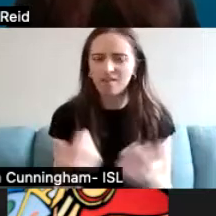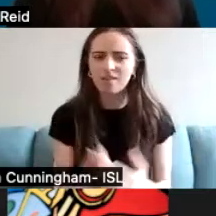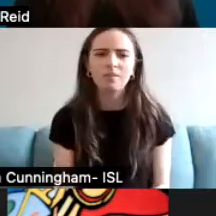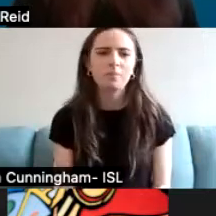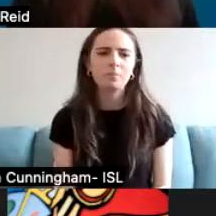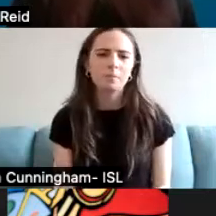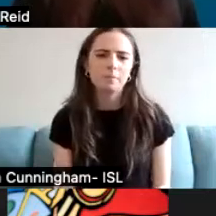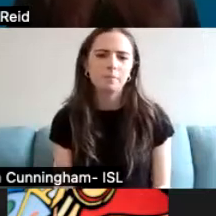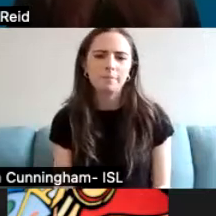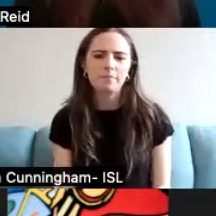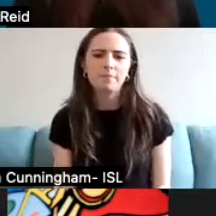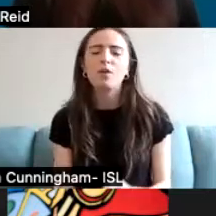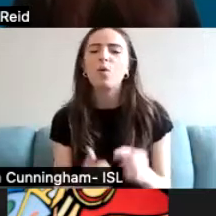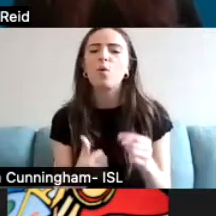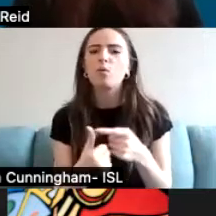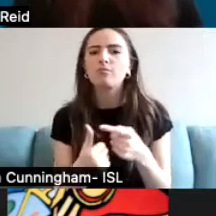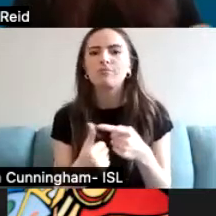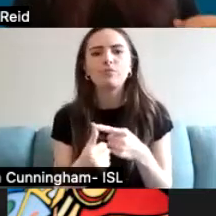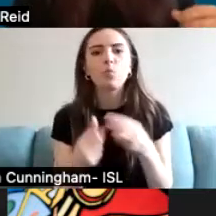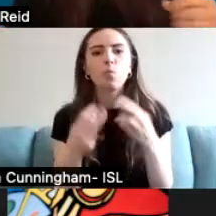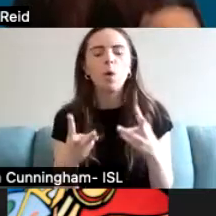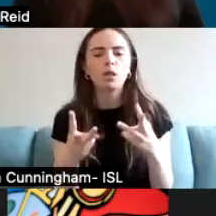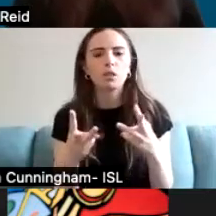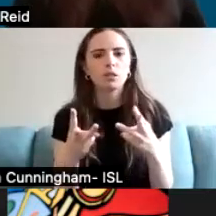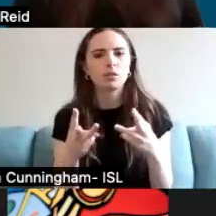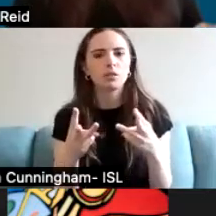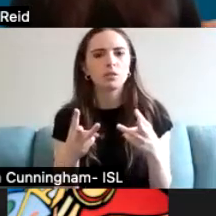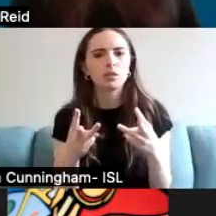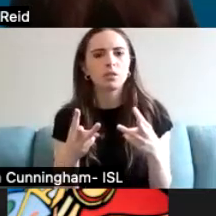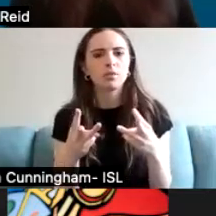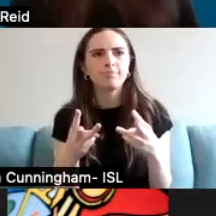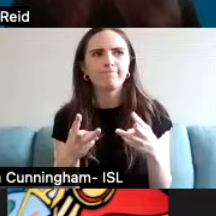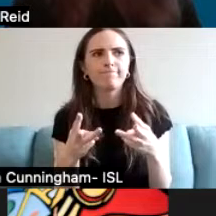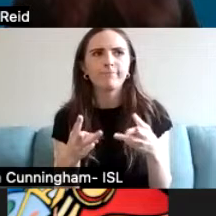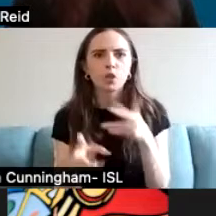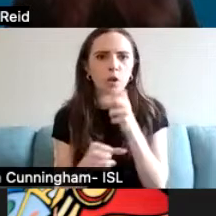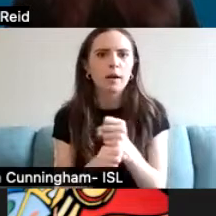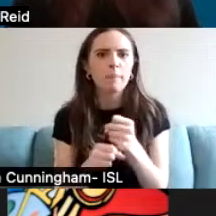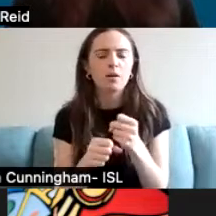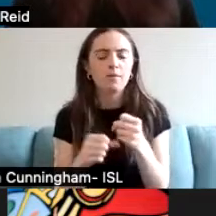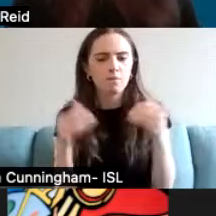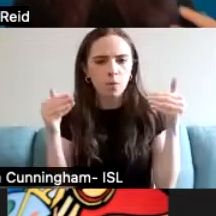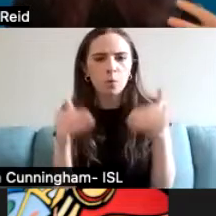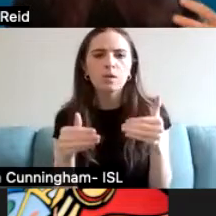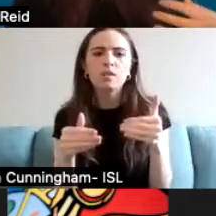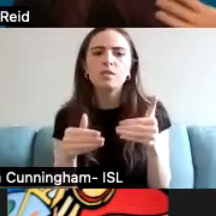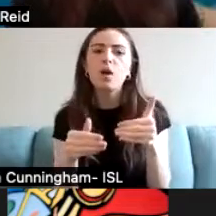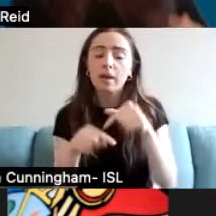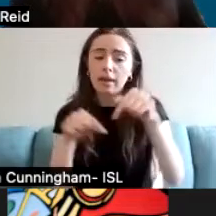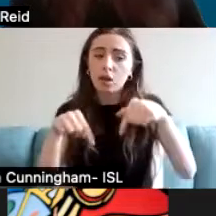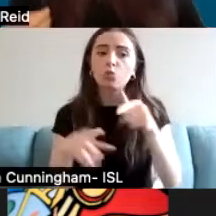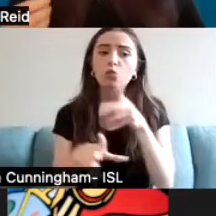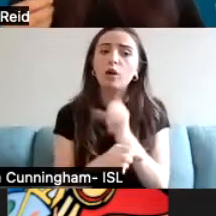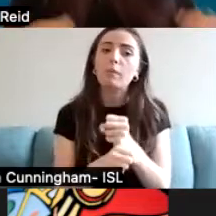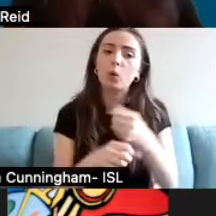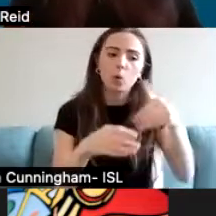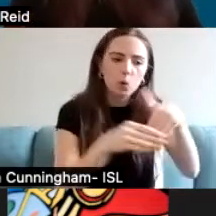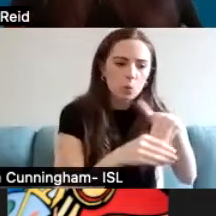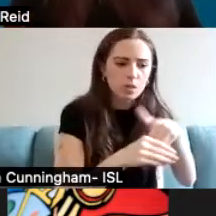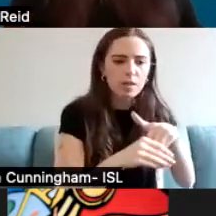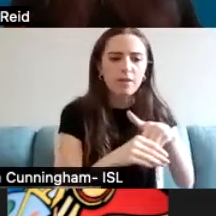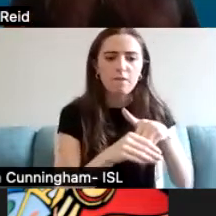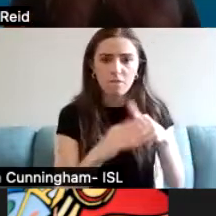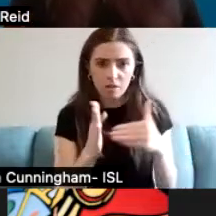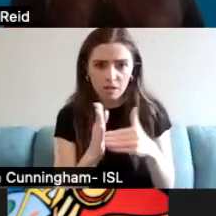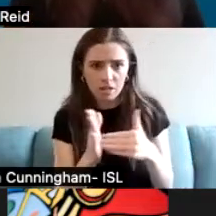that I want to get across is that we're talking about accessibility, inclusivity, but the things that we're